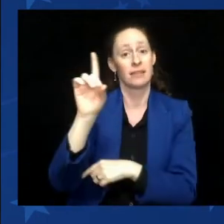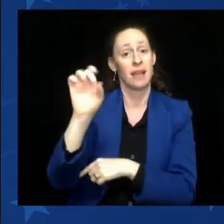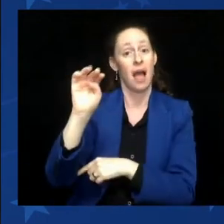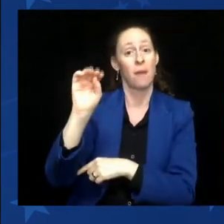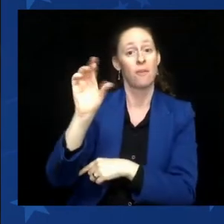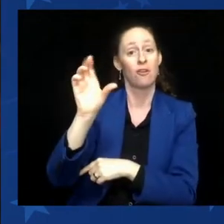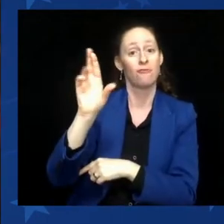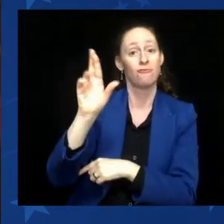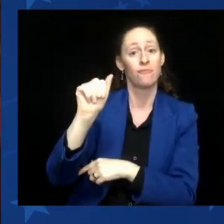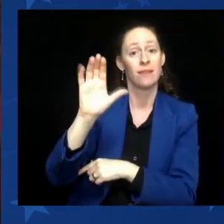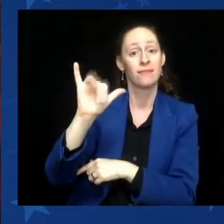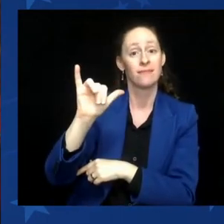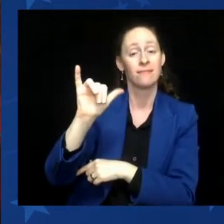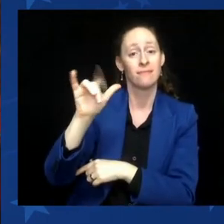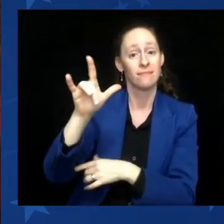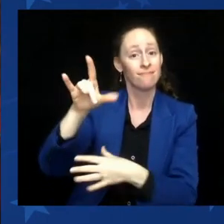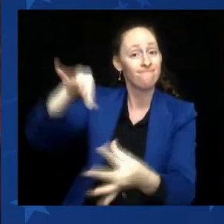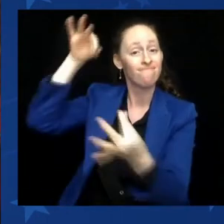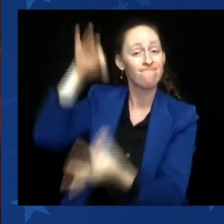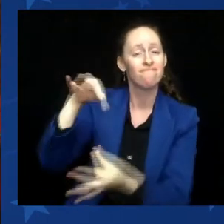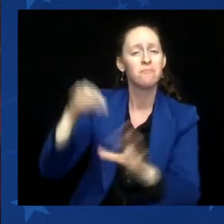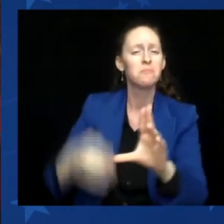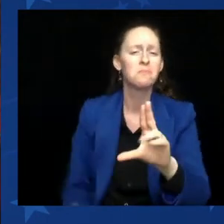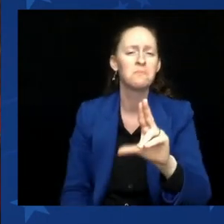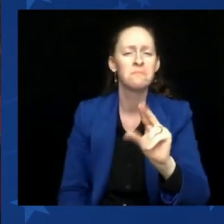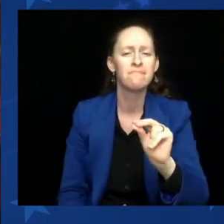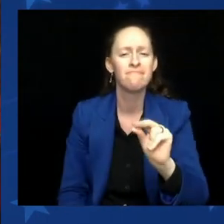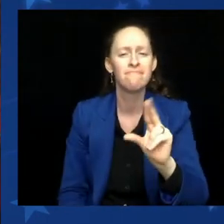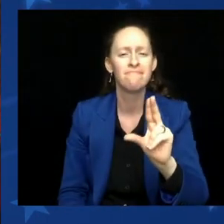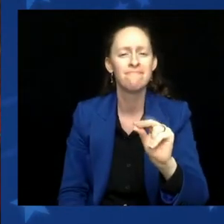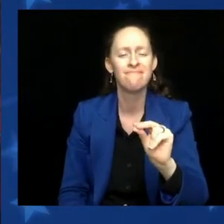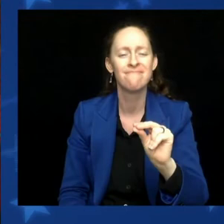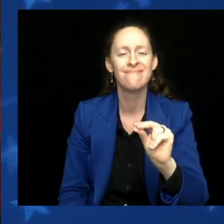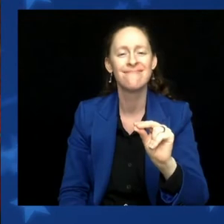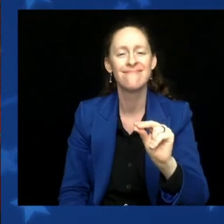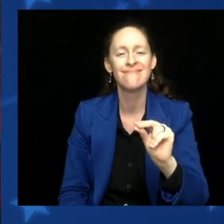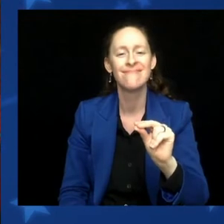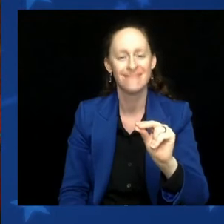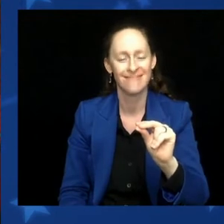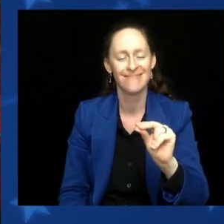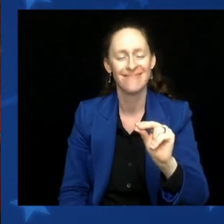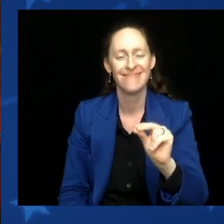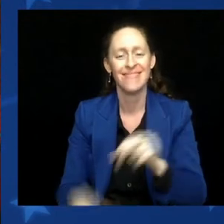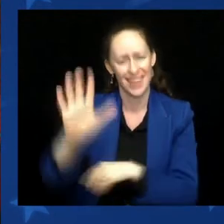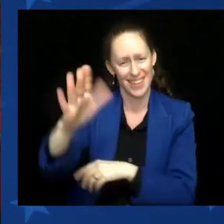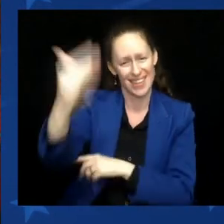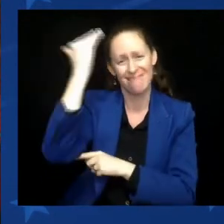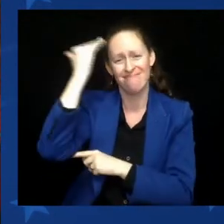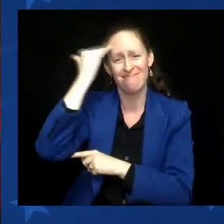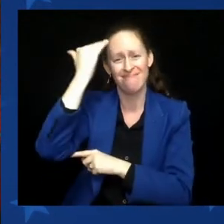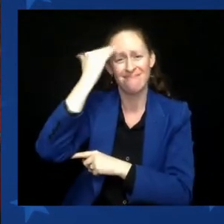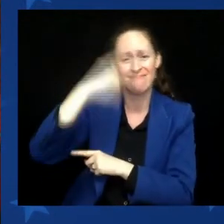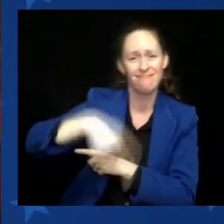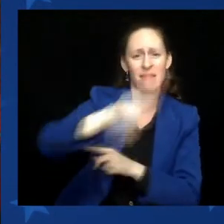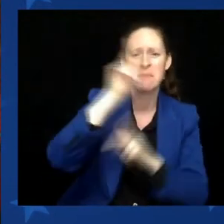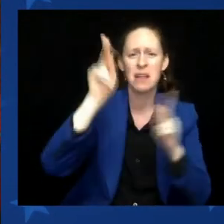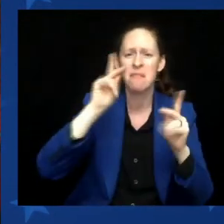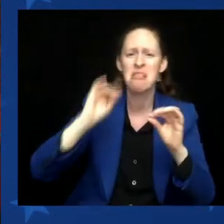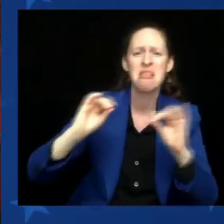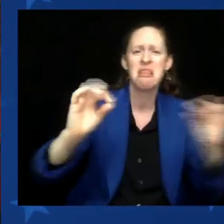Notwithstanding those folks you hear on the other side there, they're entitled to be outrageous. This is a